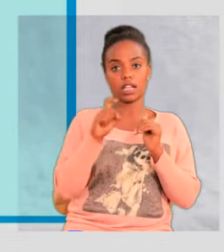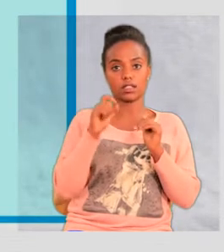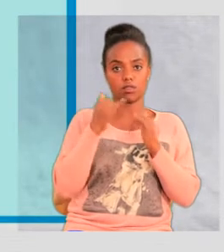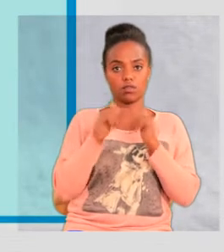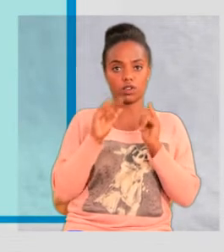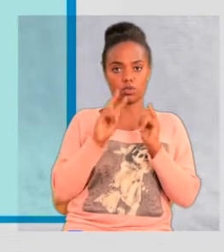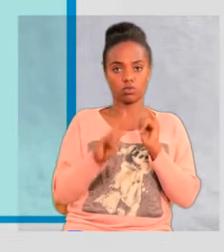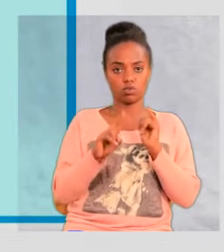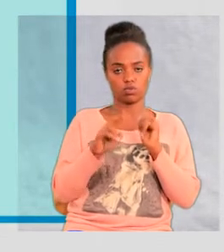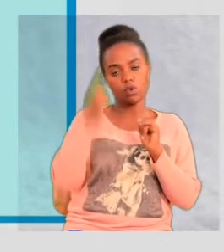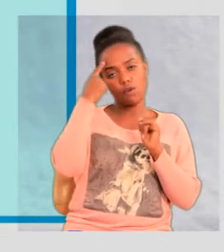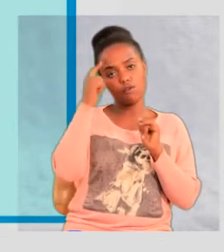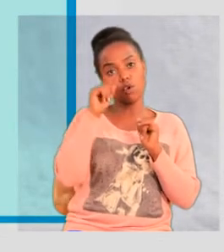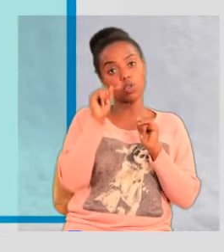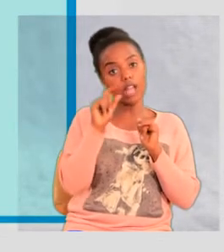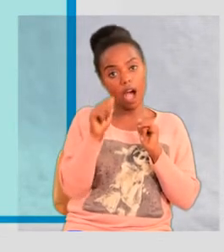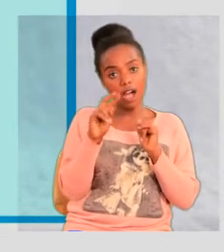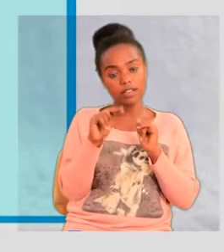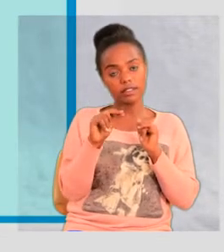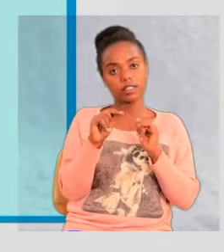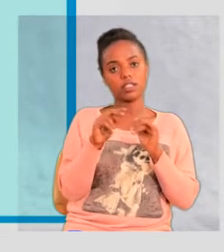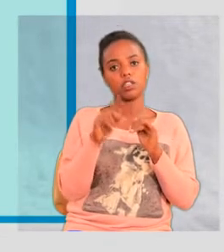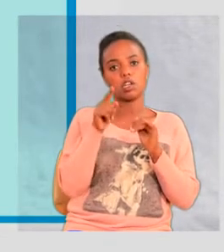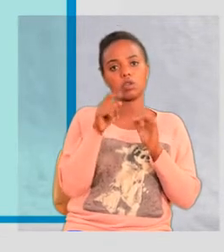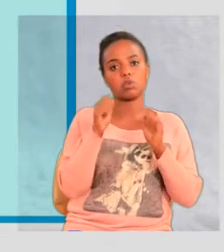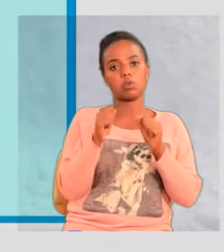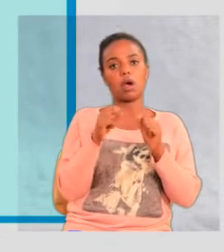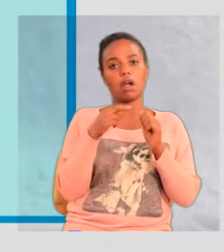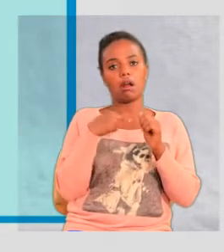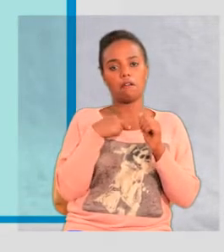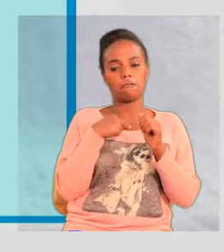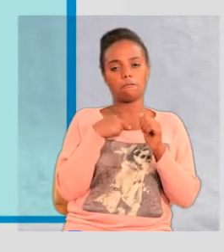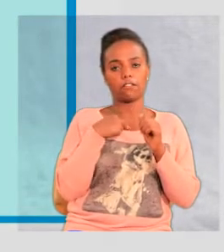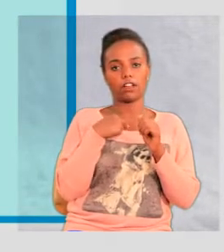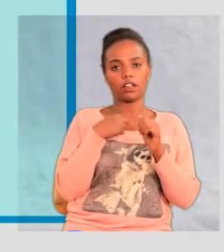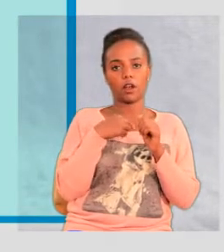tan x, you can have this one.